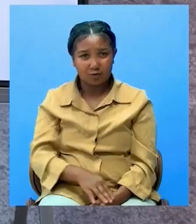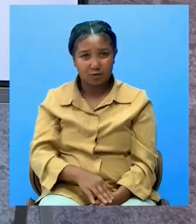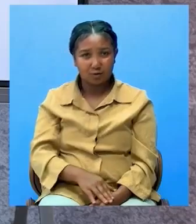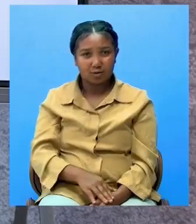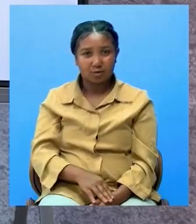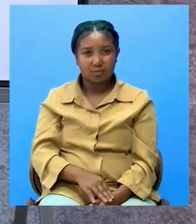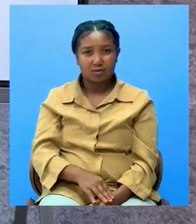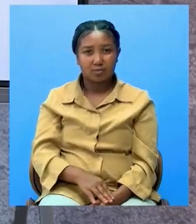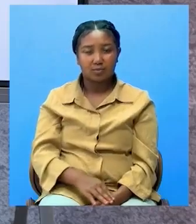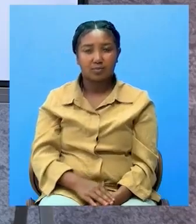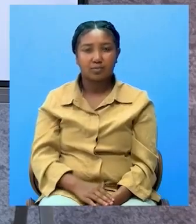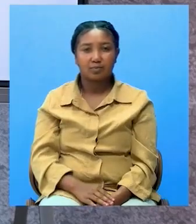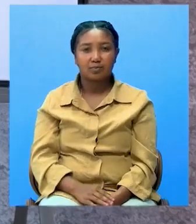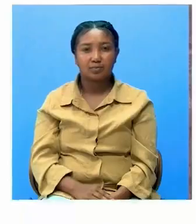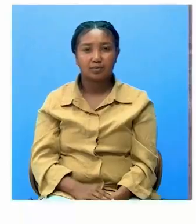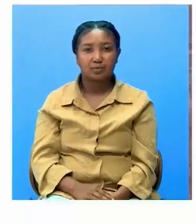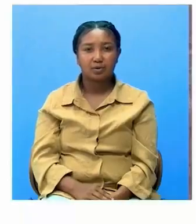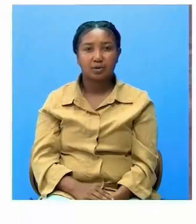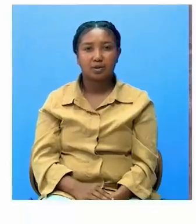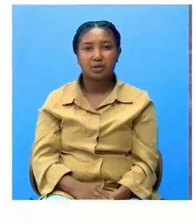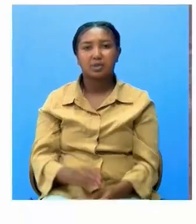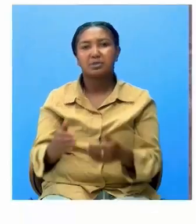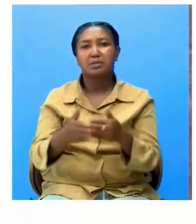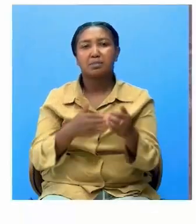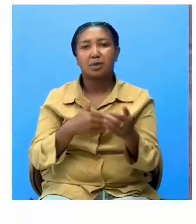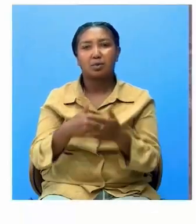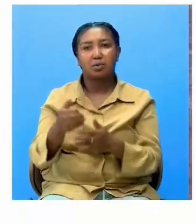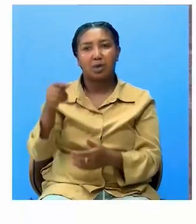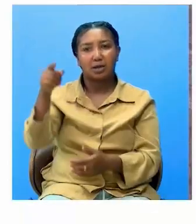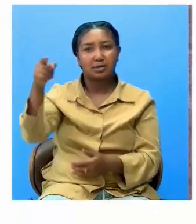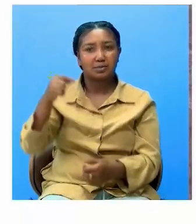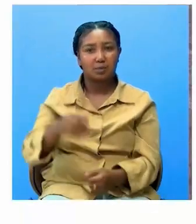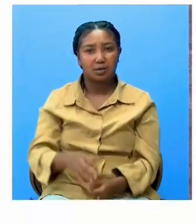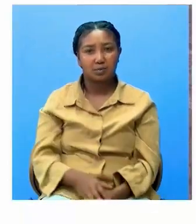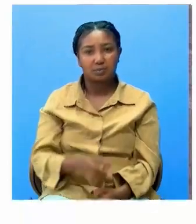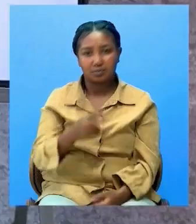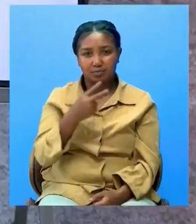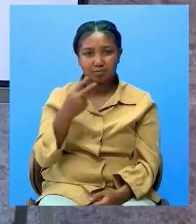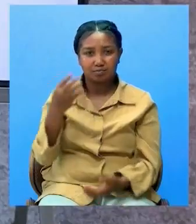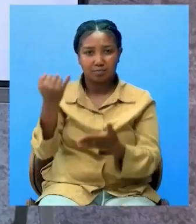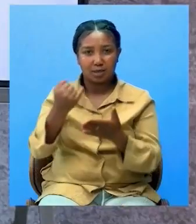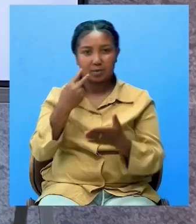Yes? Here, its symbol is just looks like this one.